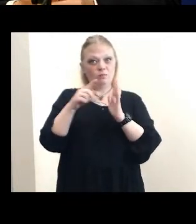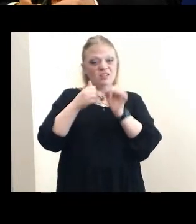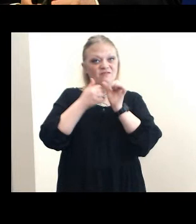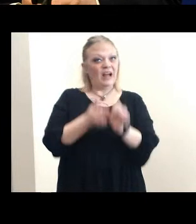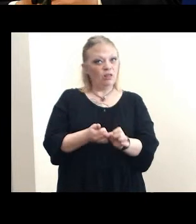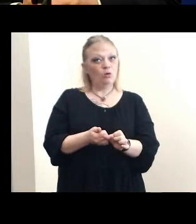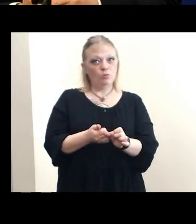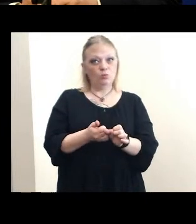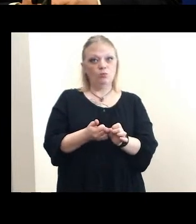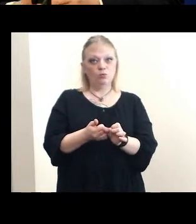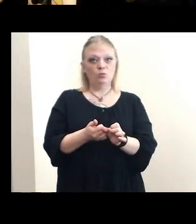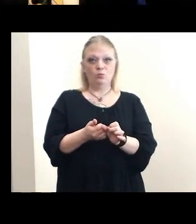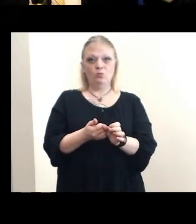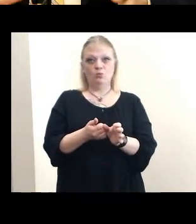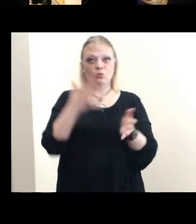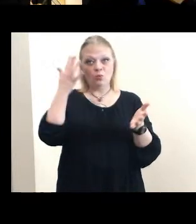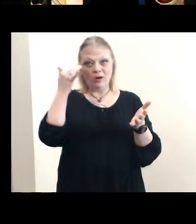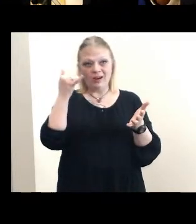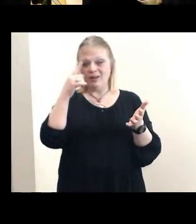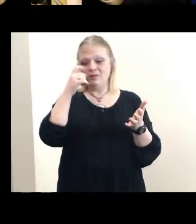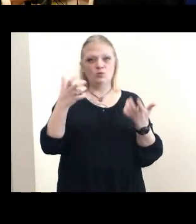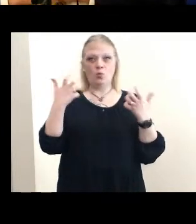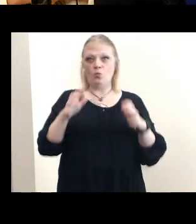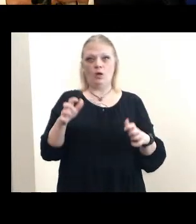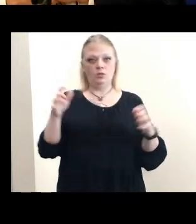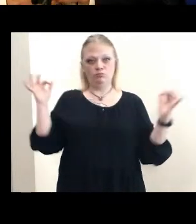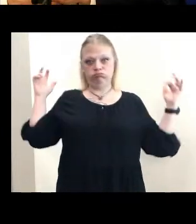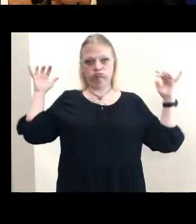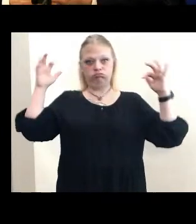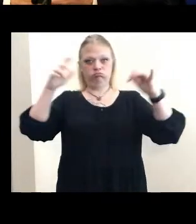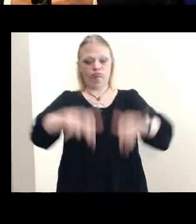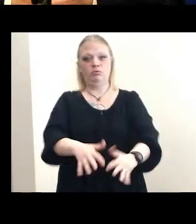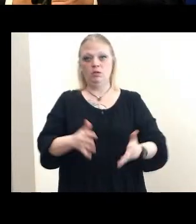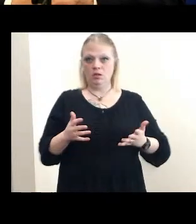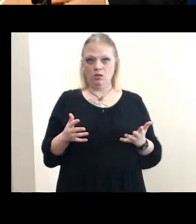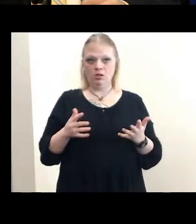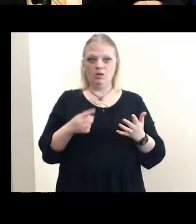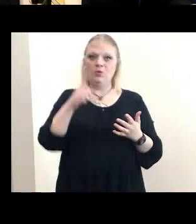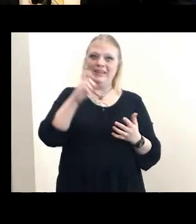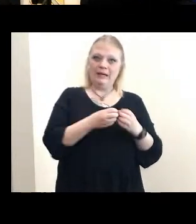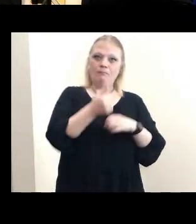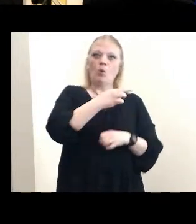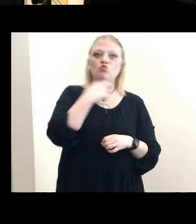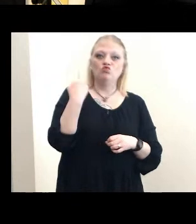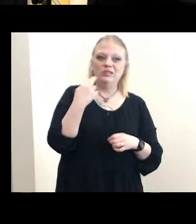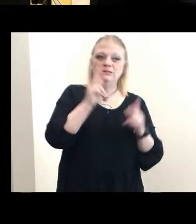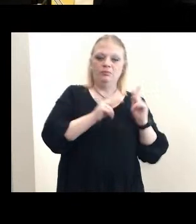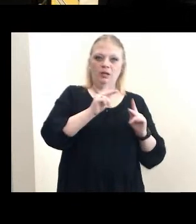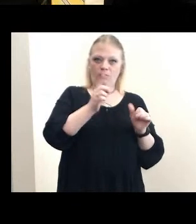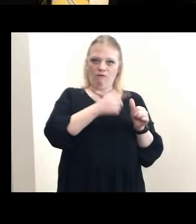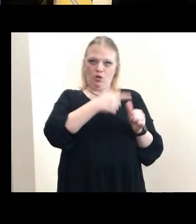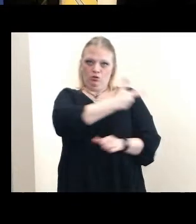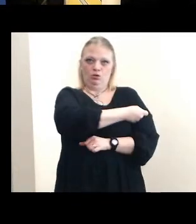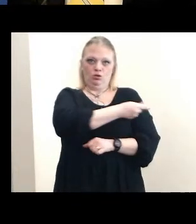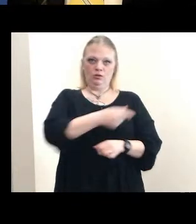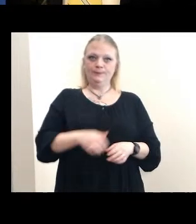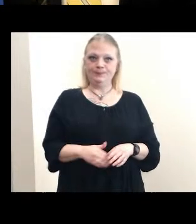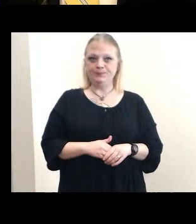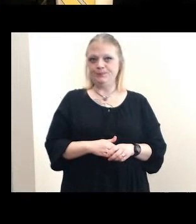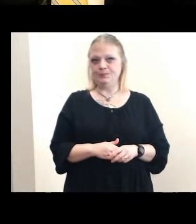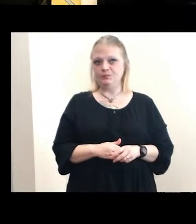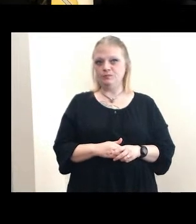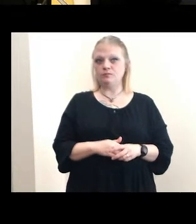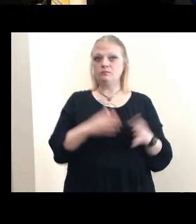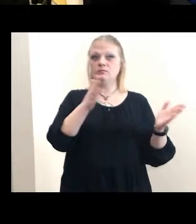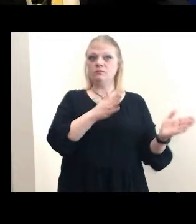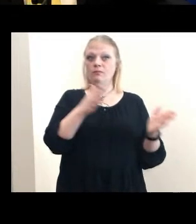follow, and we do it so that it doesn't become a free-for-all, and we can get those that are most at risk vaccinated first. Now, I want to